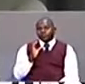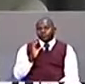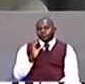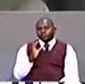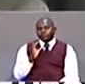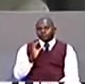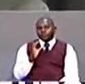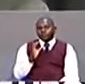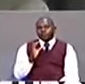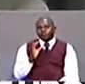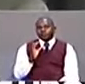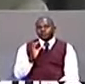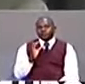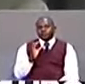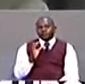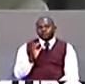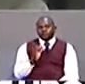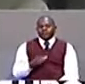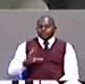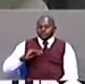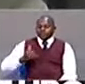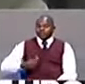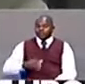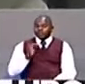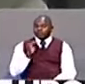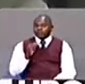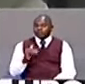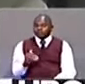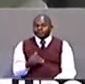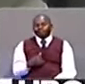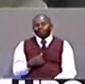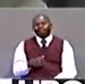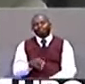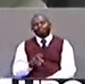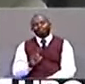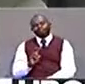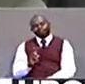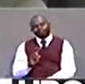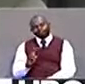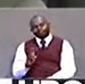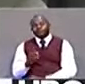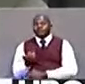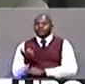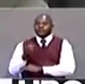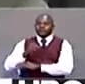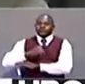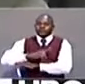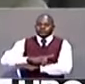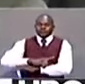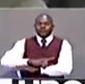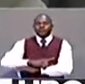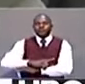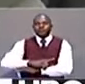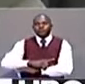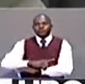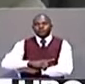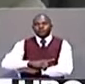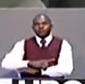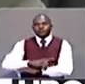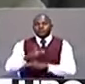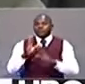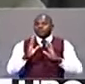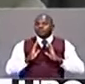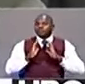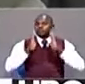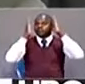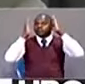Luanga. Madam Speaker, I kept watching on that day when the